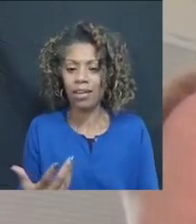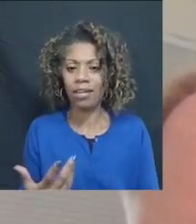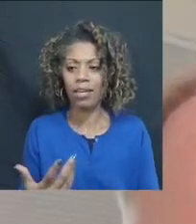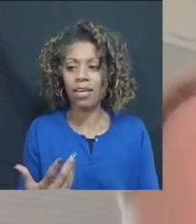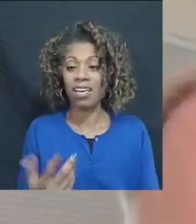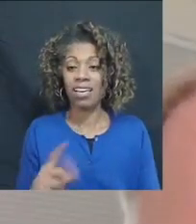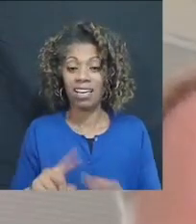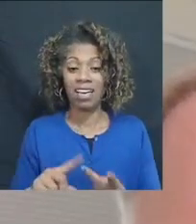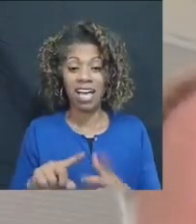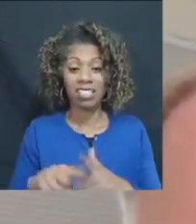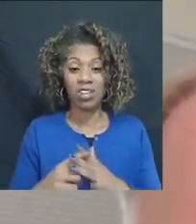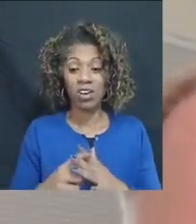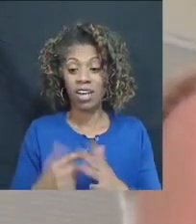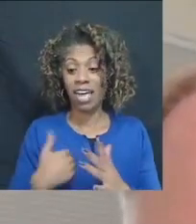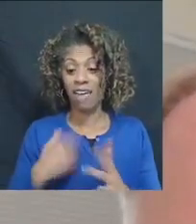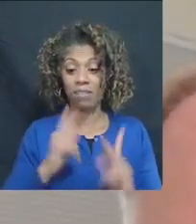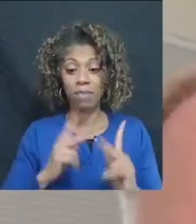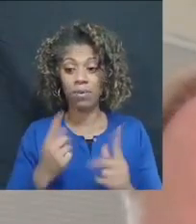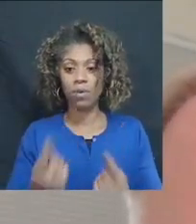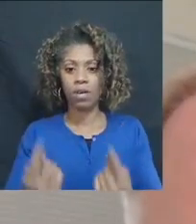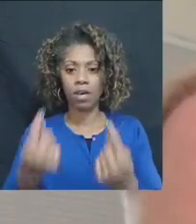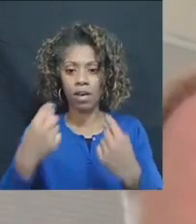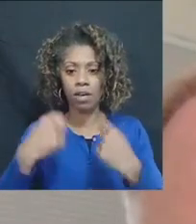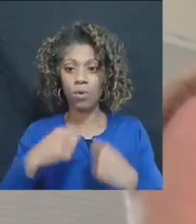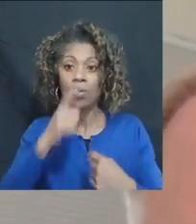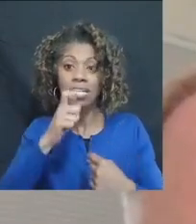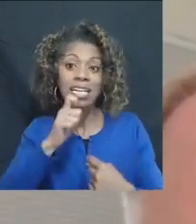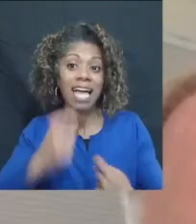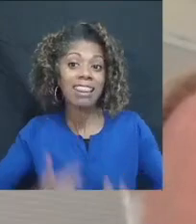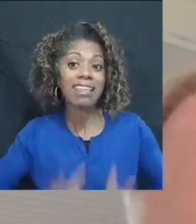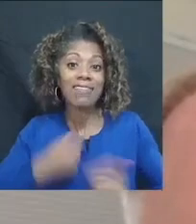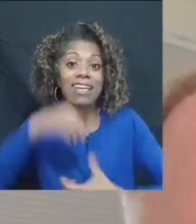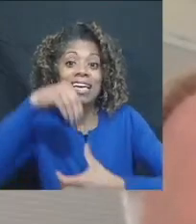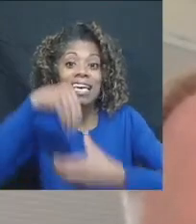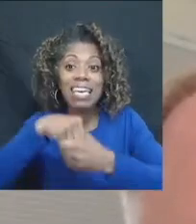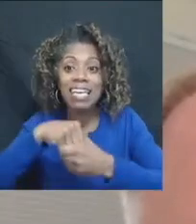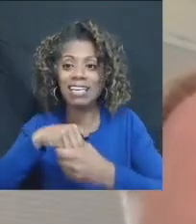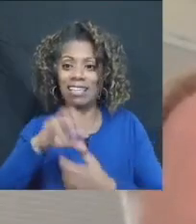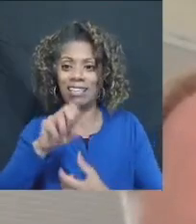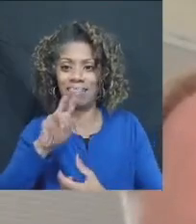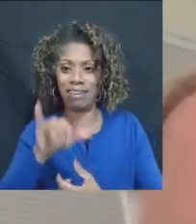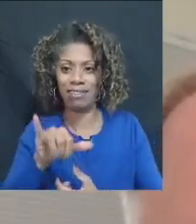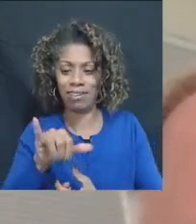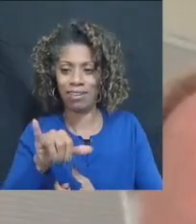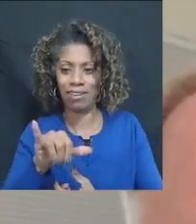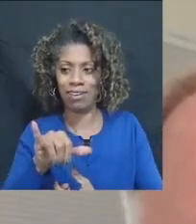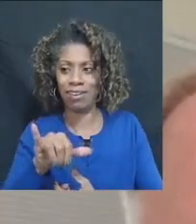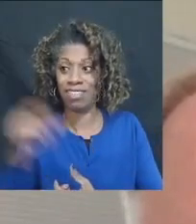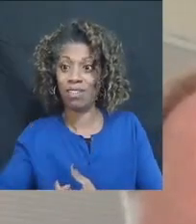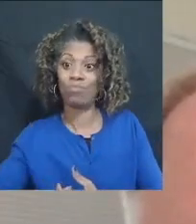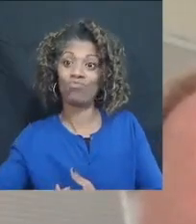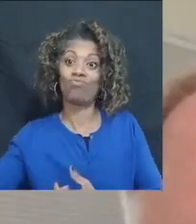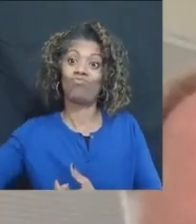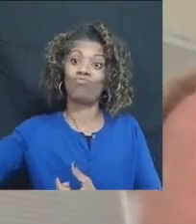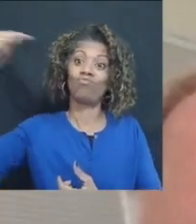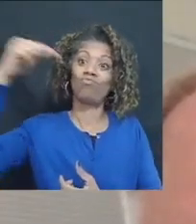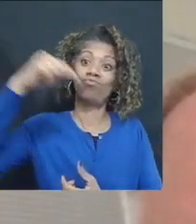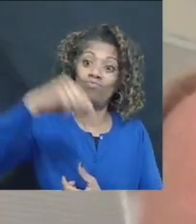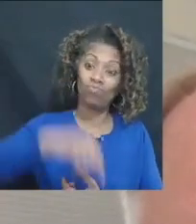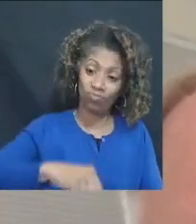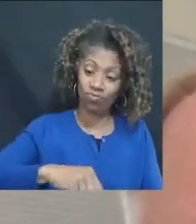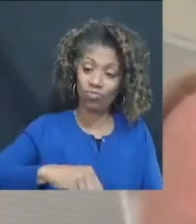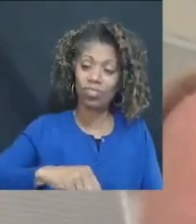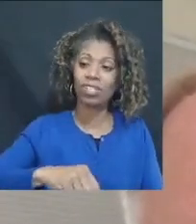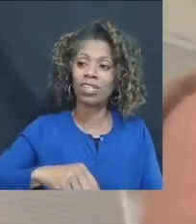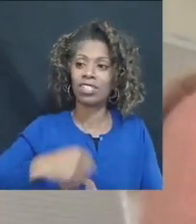for care outside of the county, which was unheard of, that folks would come in. And then I'd wrap up. The